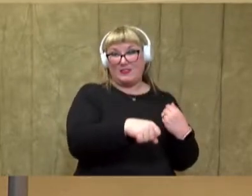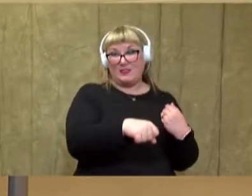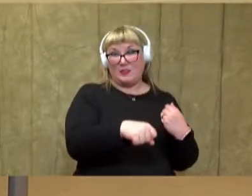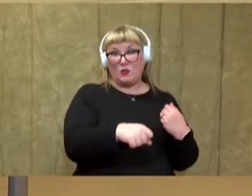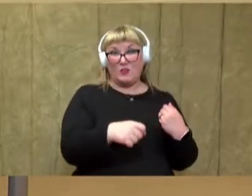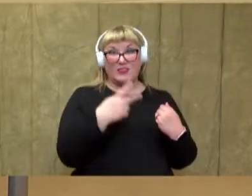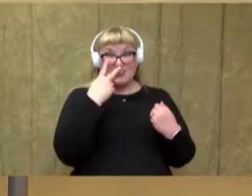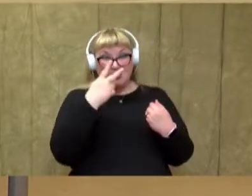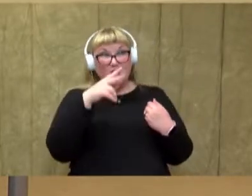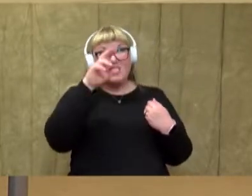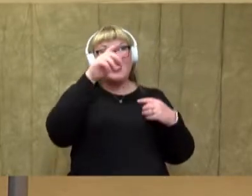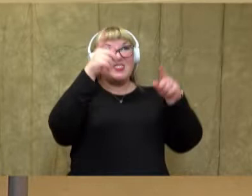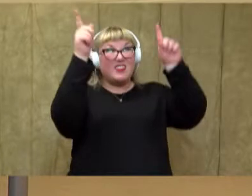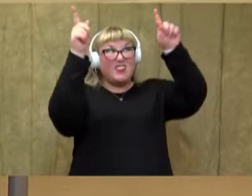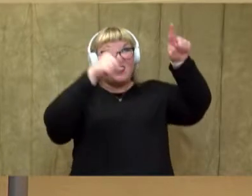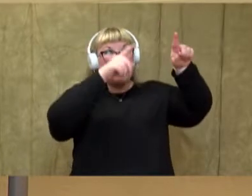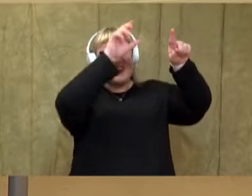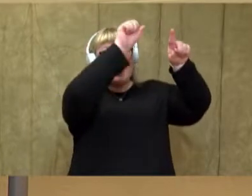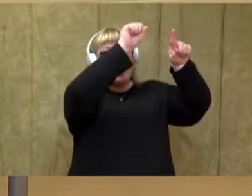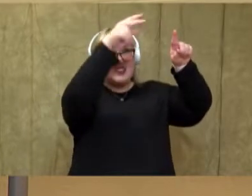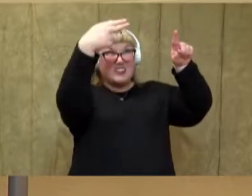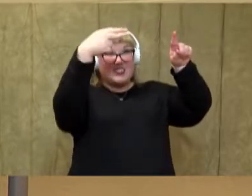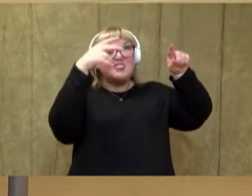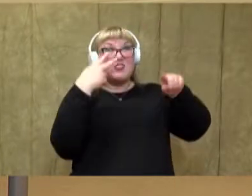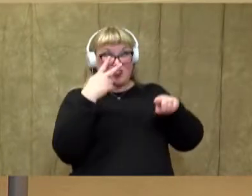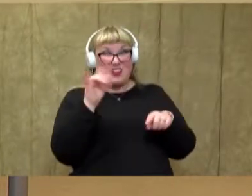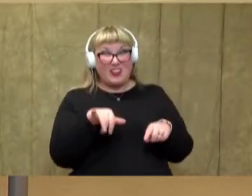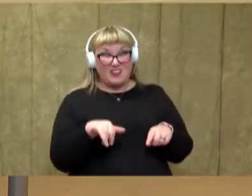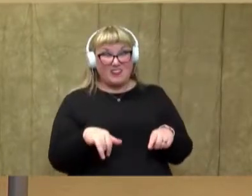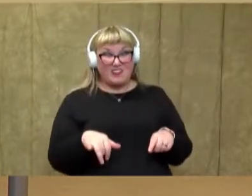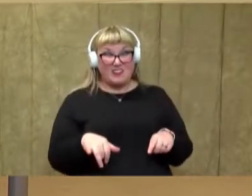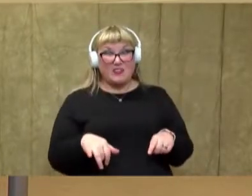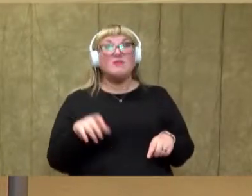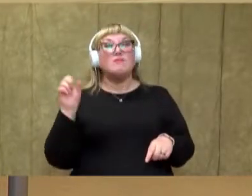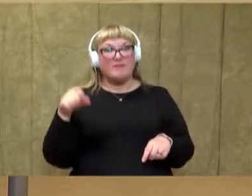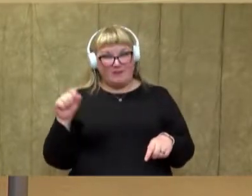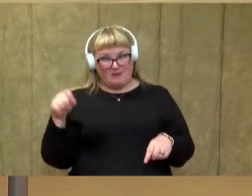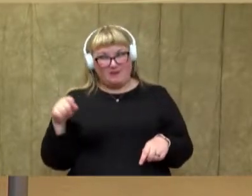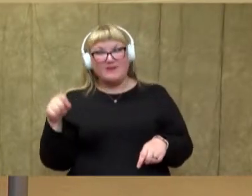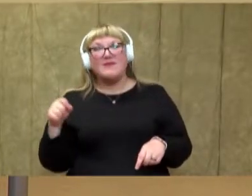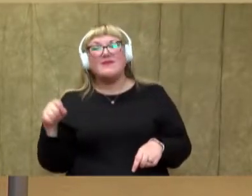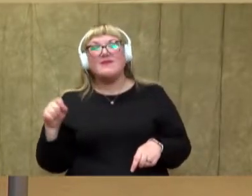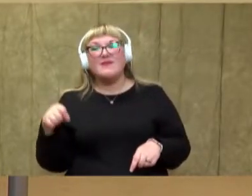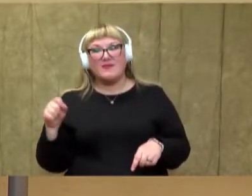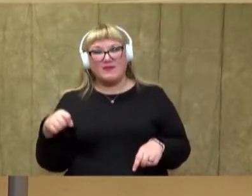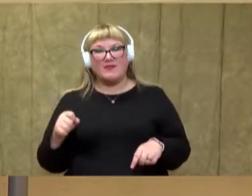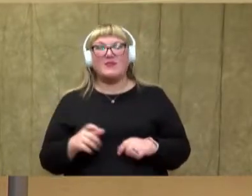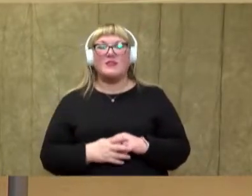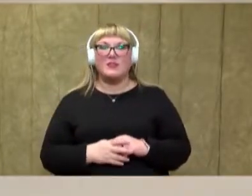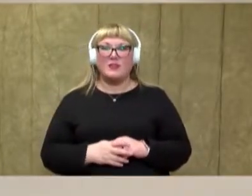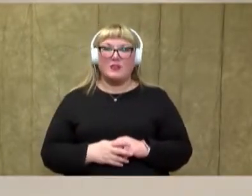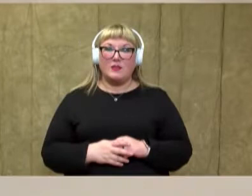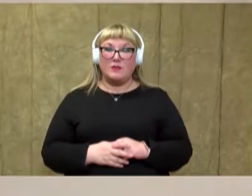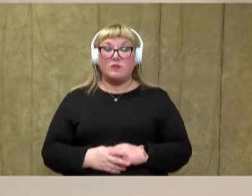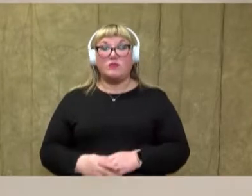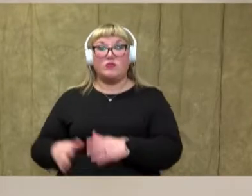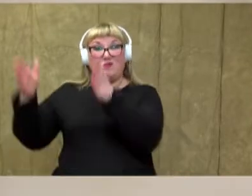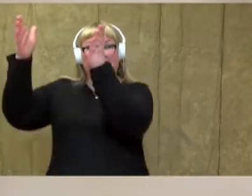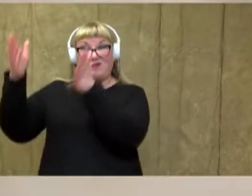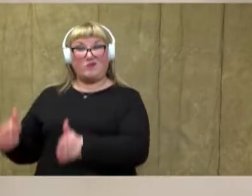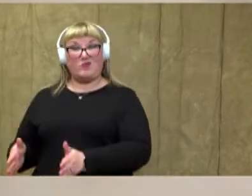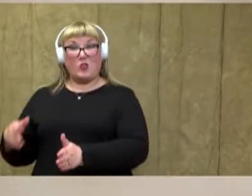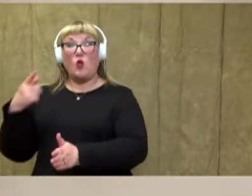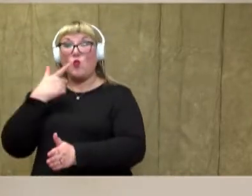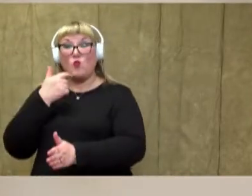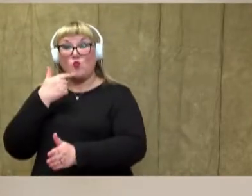Do you also see here where we have the sound SH? Absolutely, in the check mark. On this side is going to